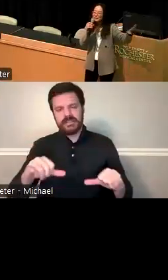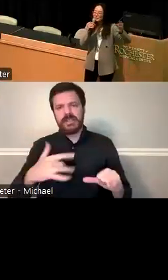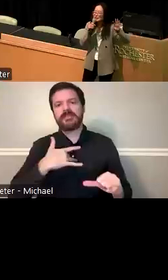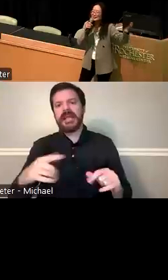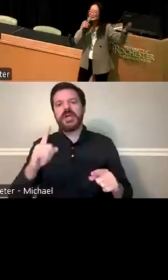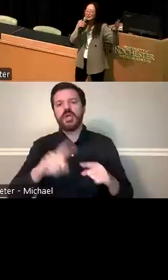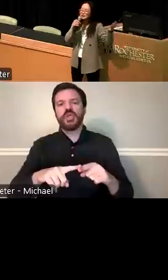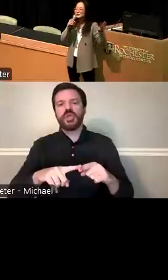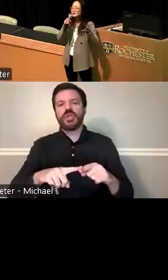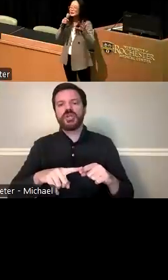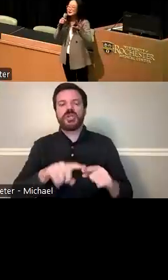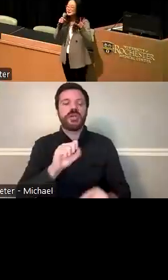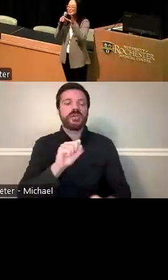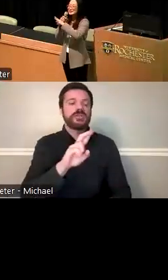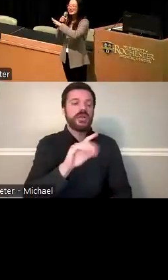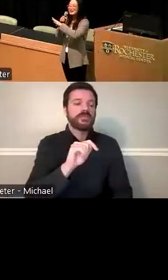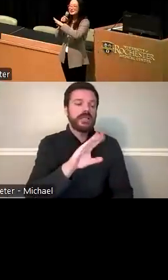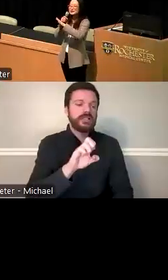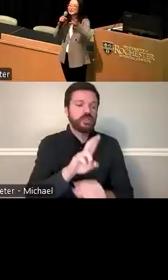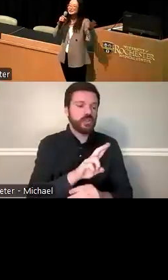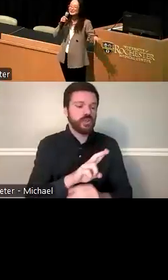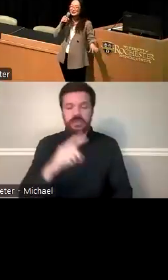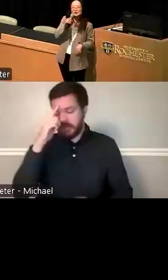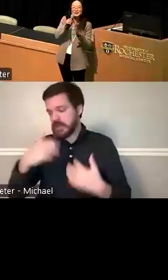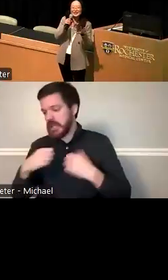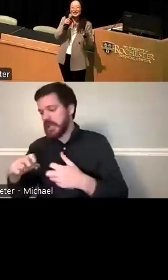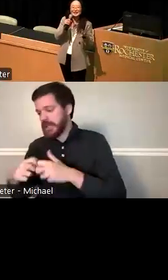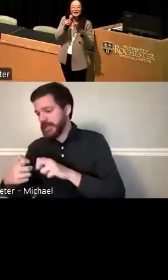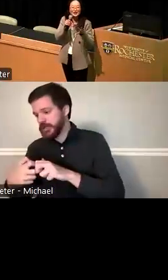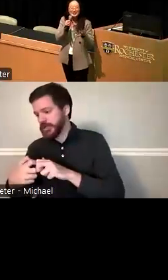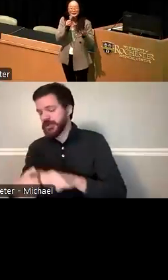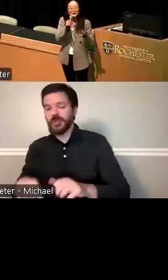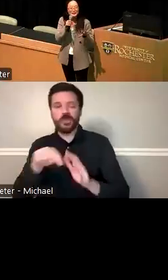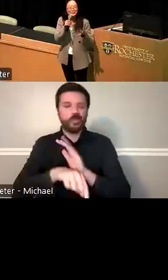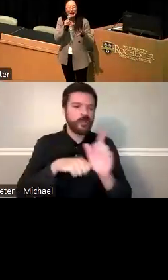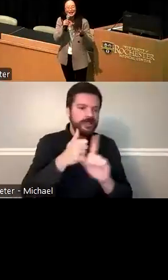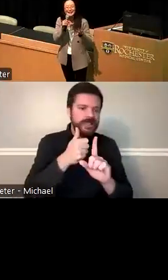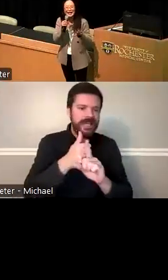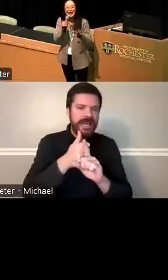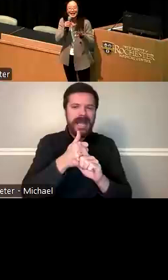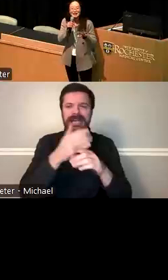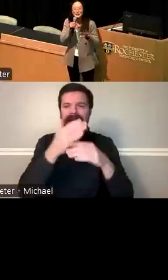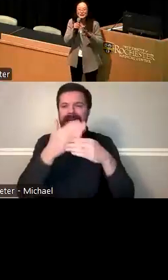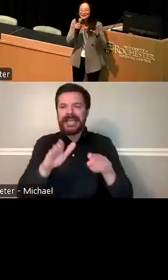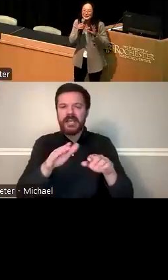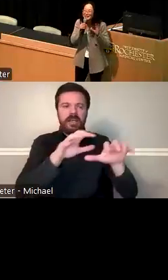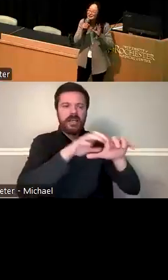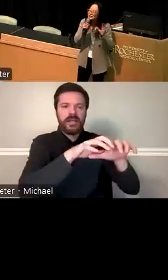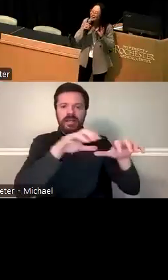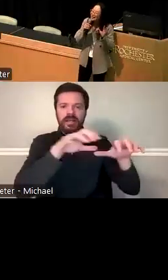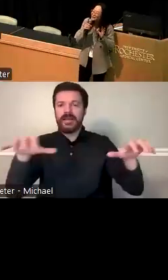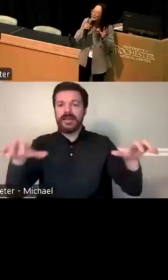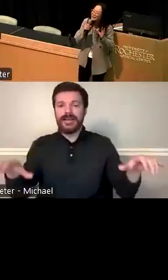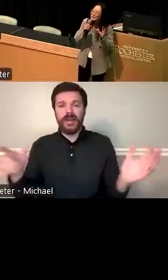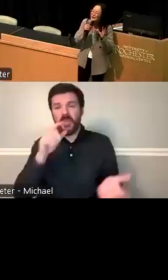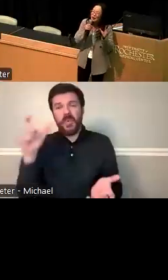separate between substance use and mental health issues and even suicide are in a different bracket. And we really don't need to do